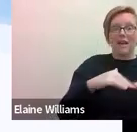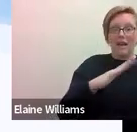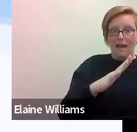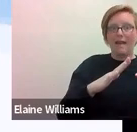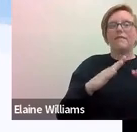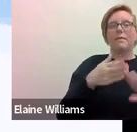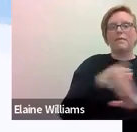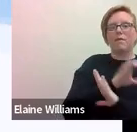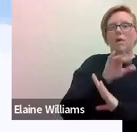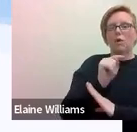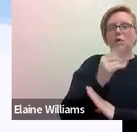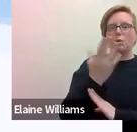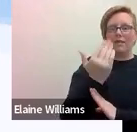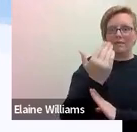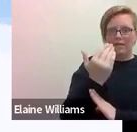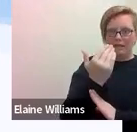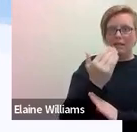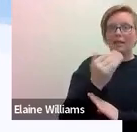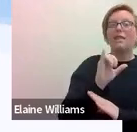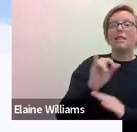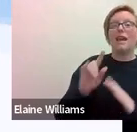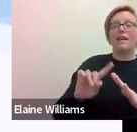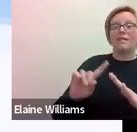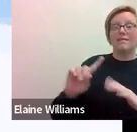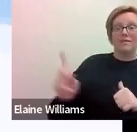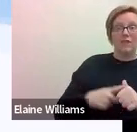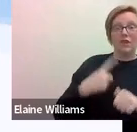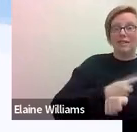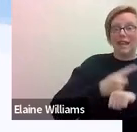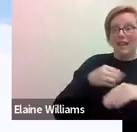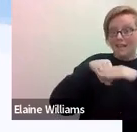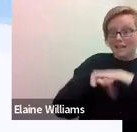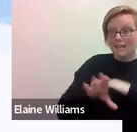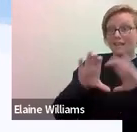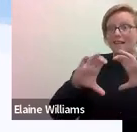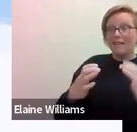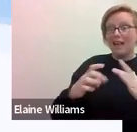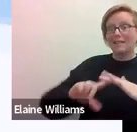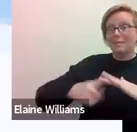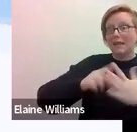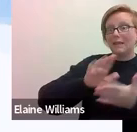first day that children attend classes at the start of the school year.